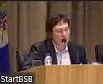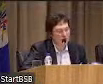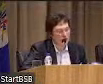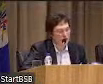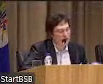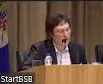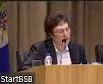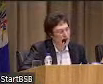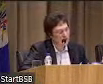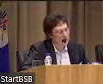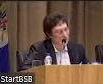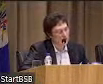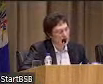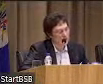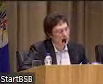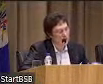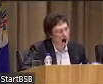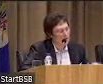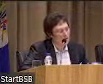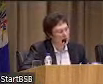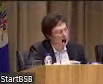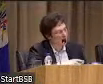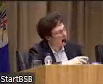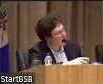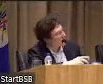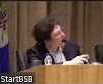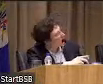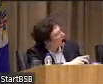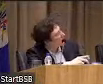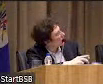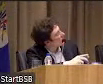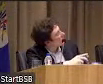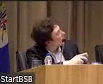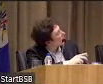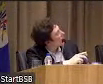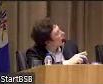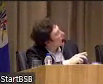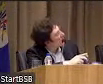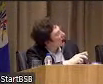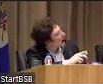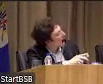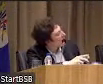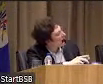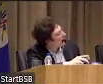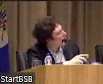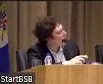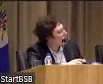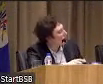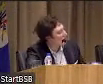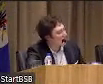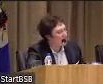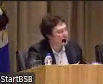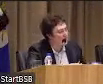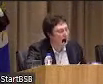and show the first results about the curves that we have observed. These are the